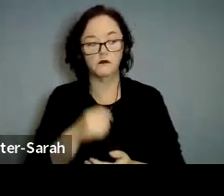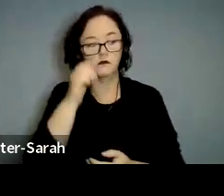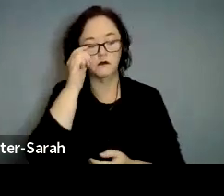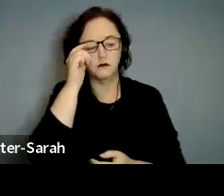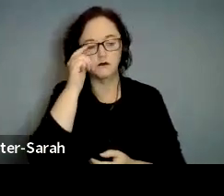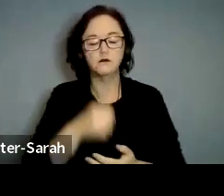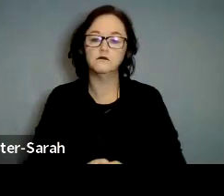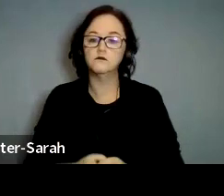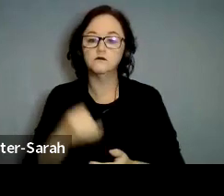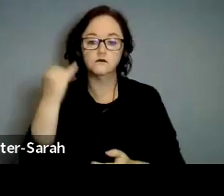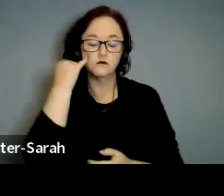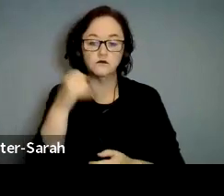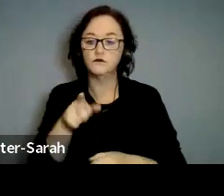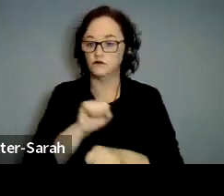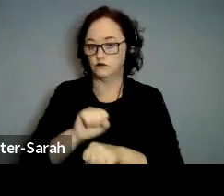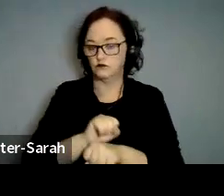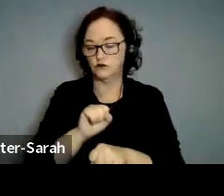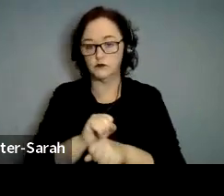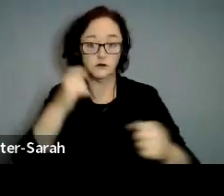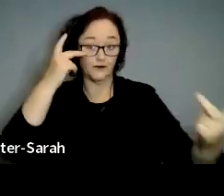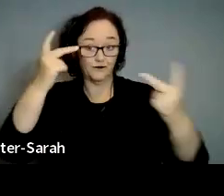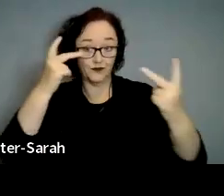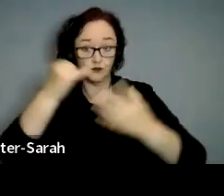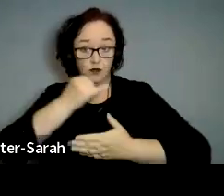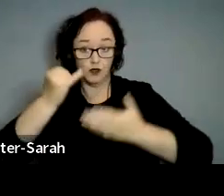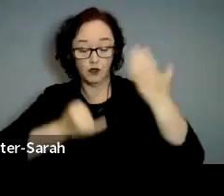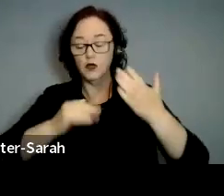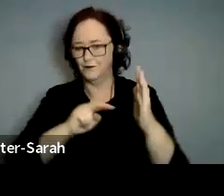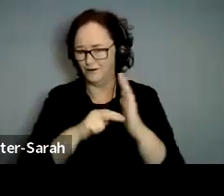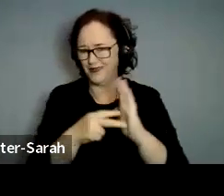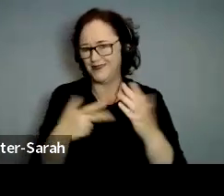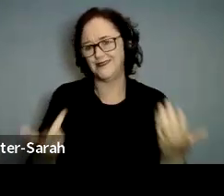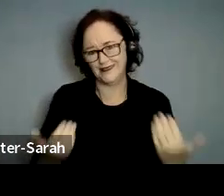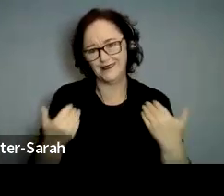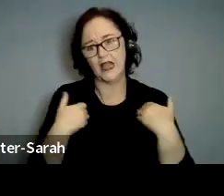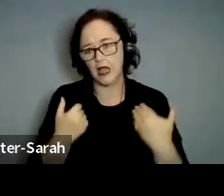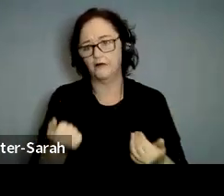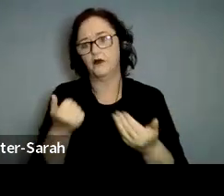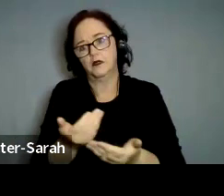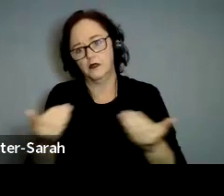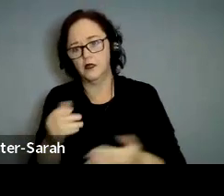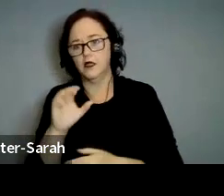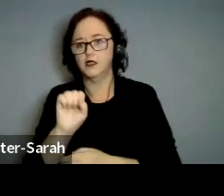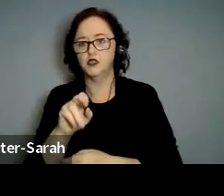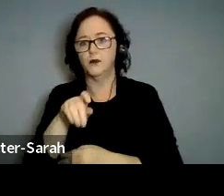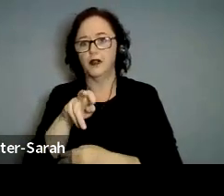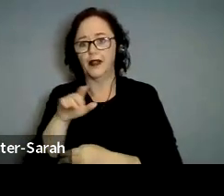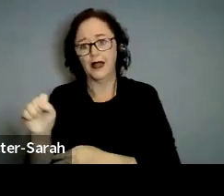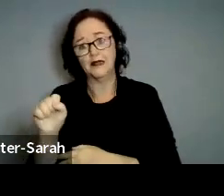working in the visual arts, there are supplies and materials that are costly. If you are working in the performing arts, there